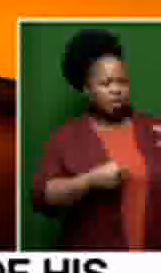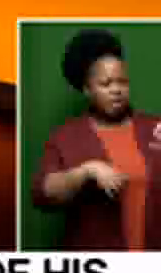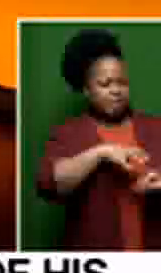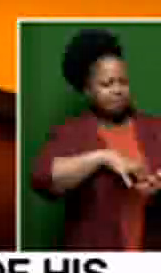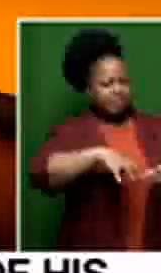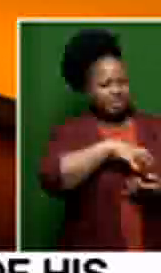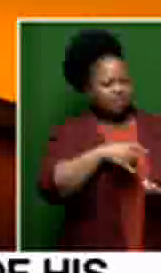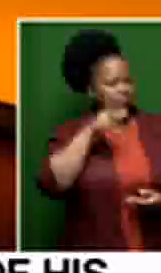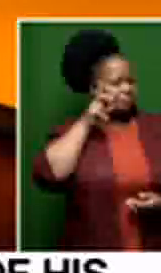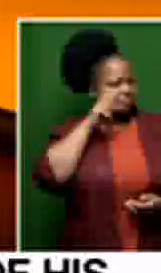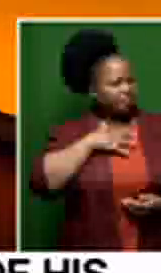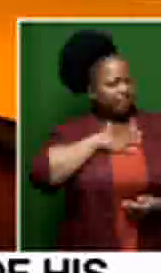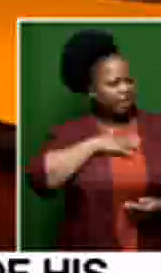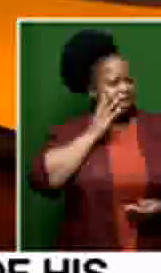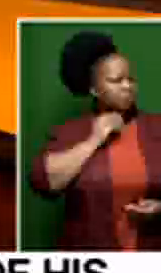and experience?